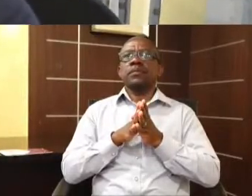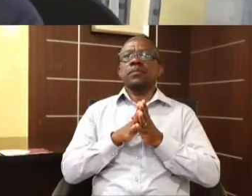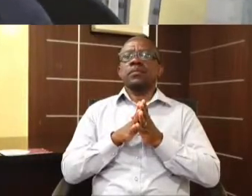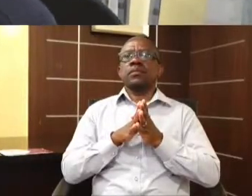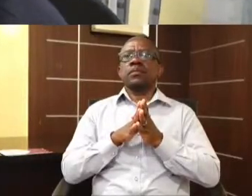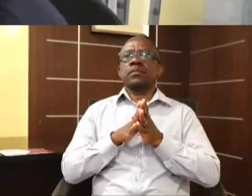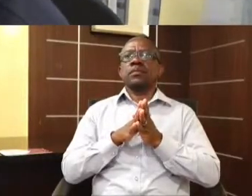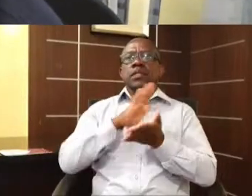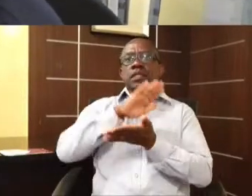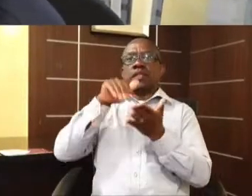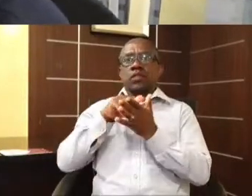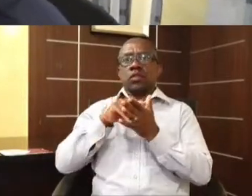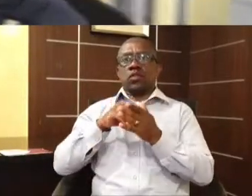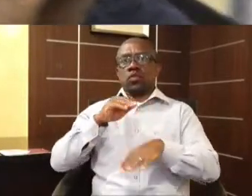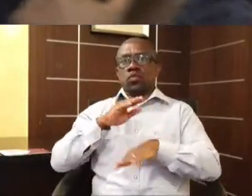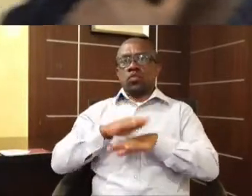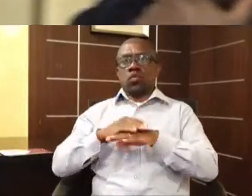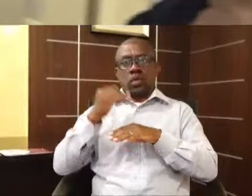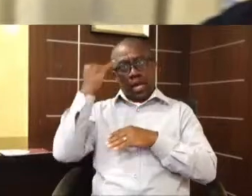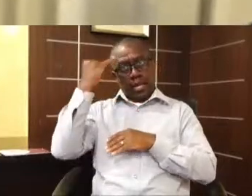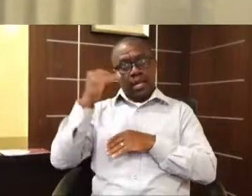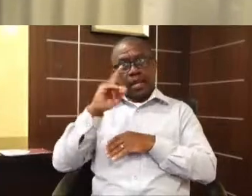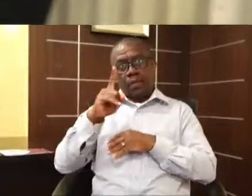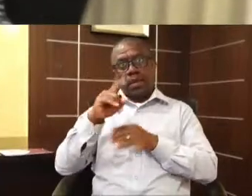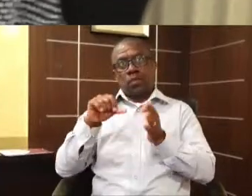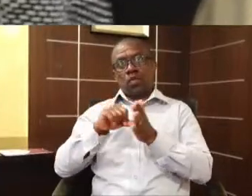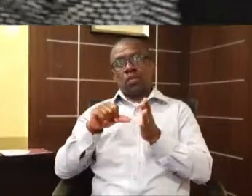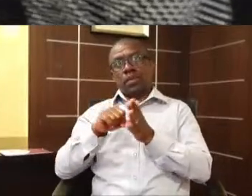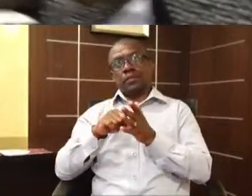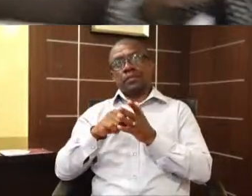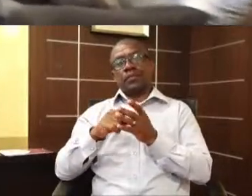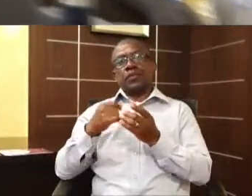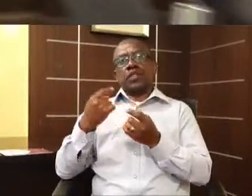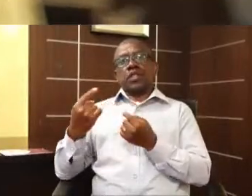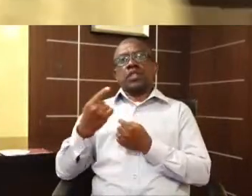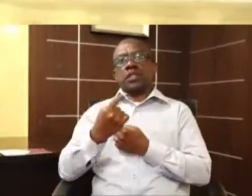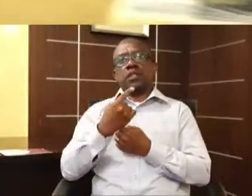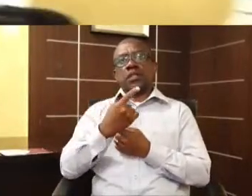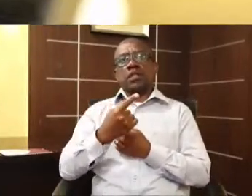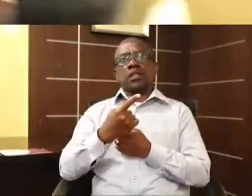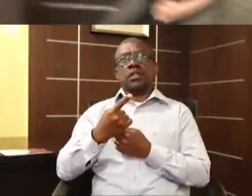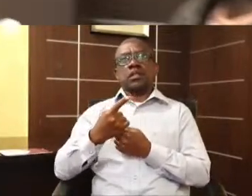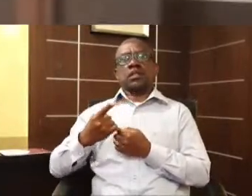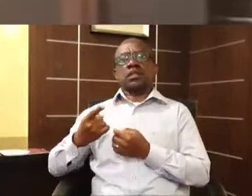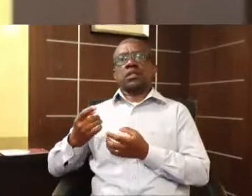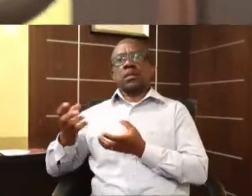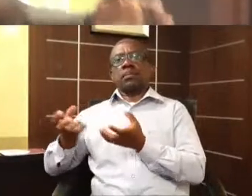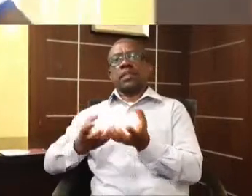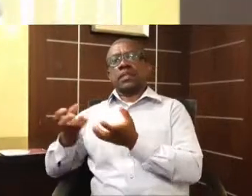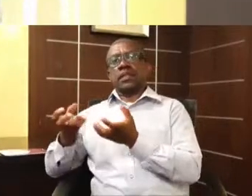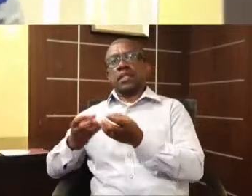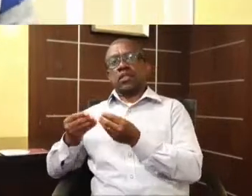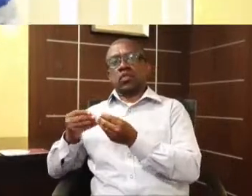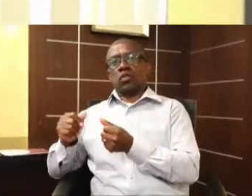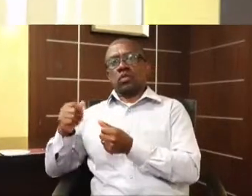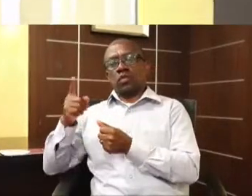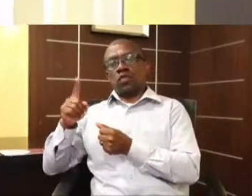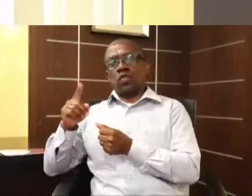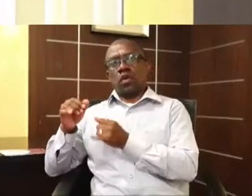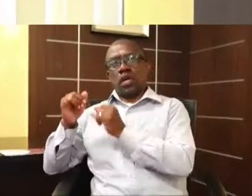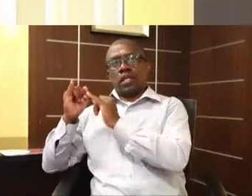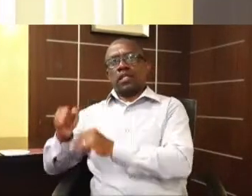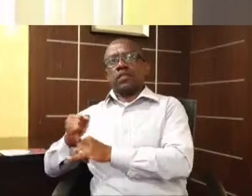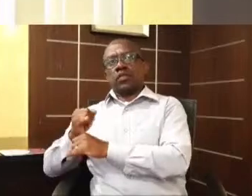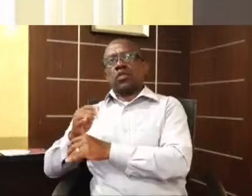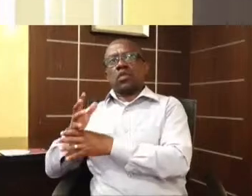The problem is one. Each of those solutions is a business avenue for some individual organization.